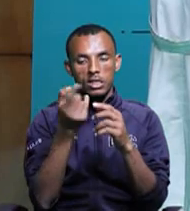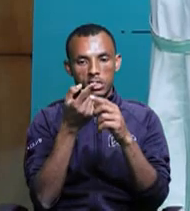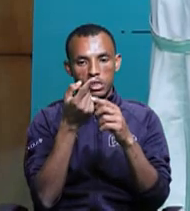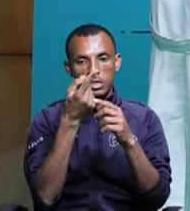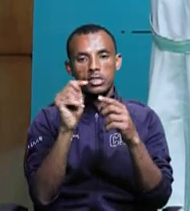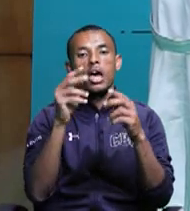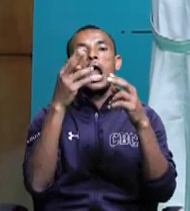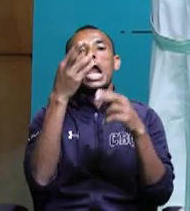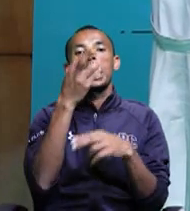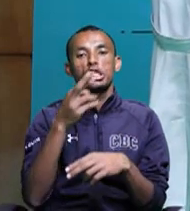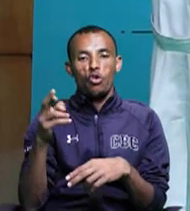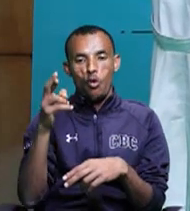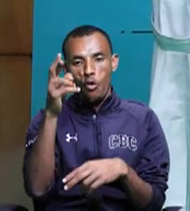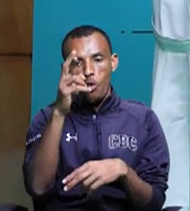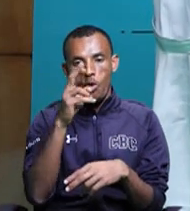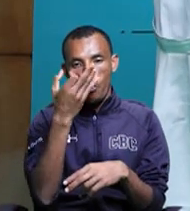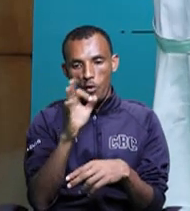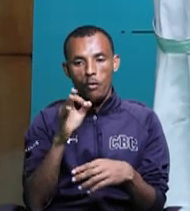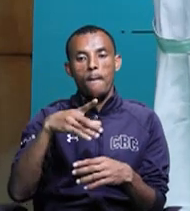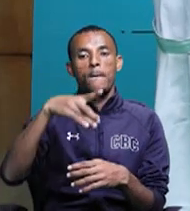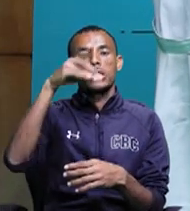the ratio of maximum value